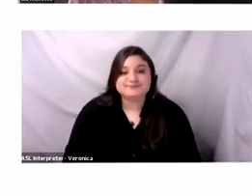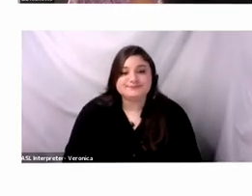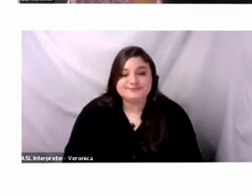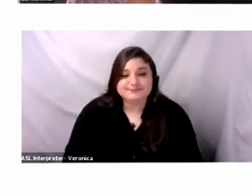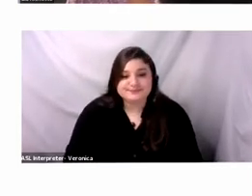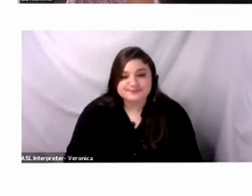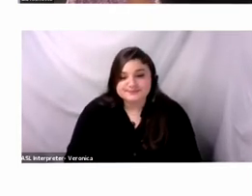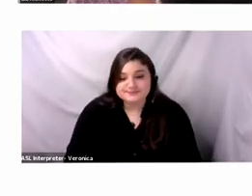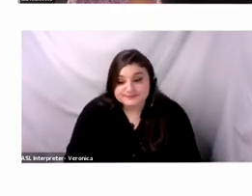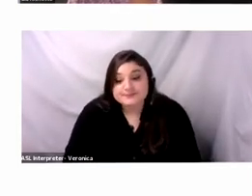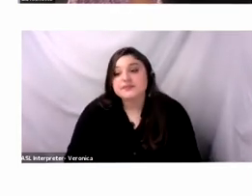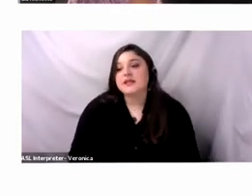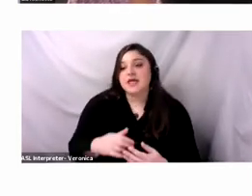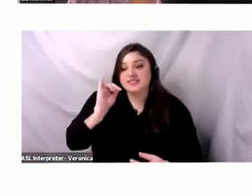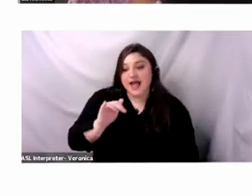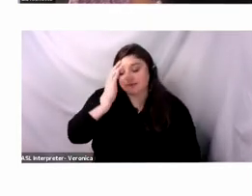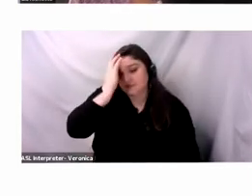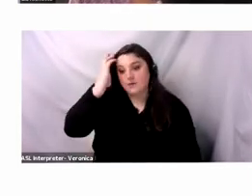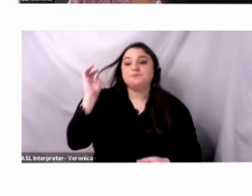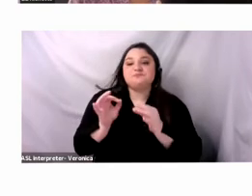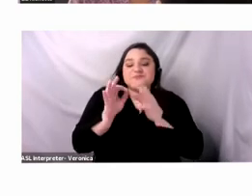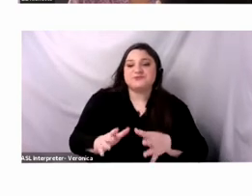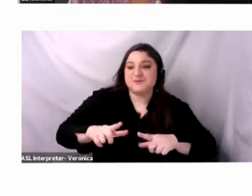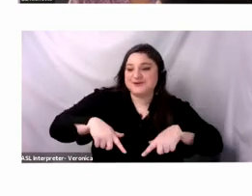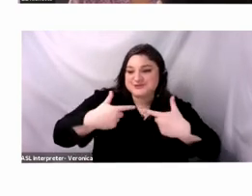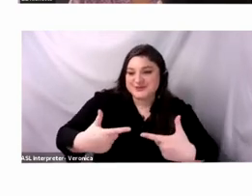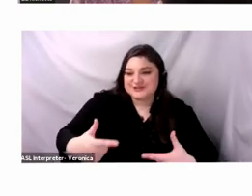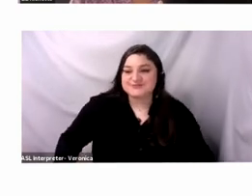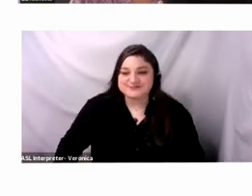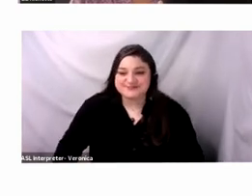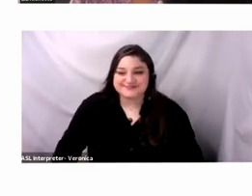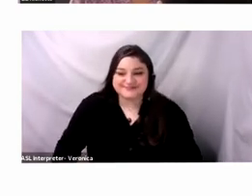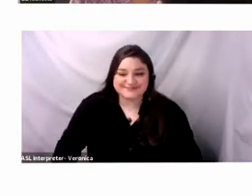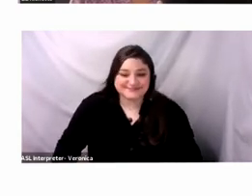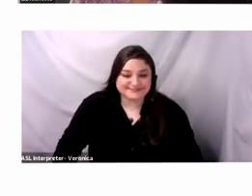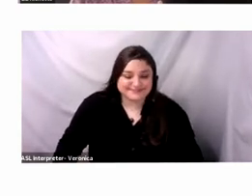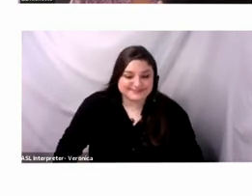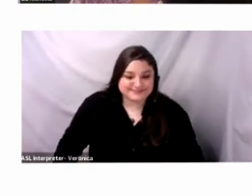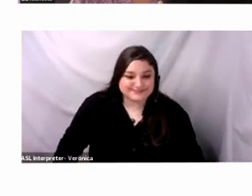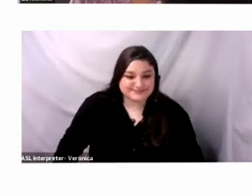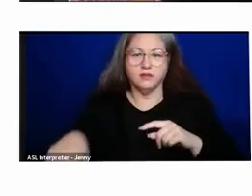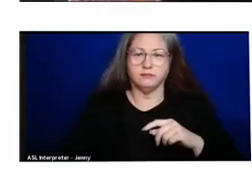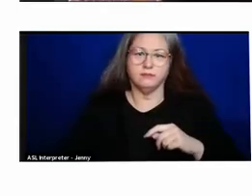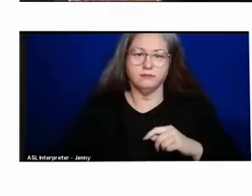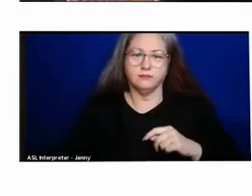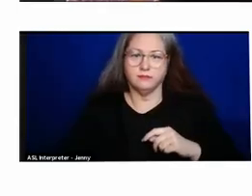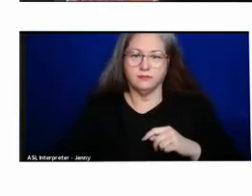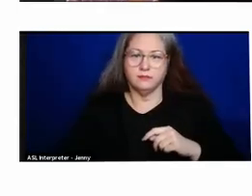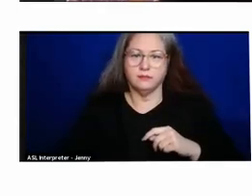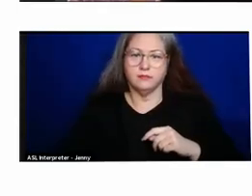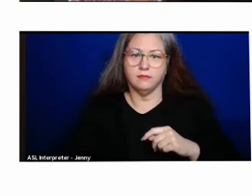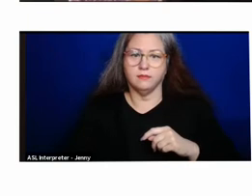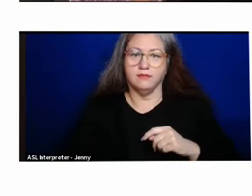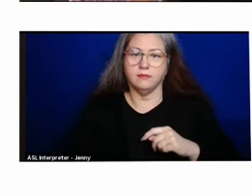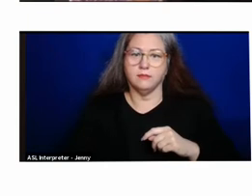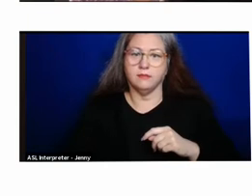was very much a blending of local and foreign, but foreign interests were also very eager to present themselves as local, because